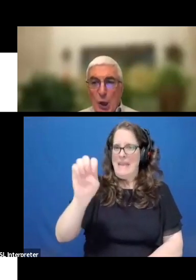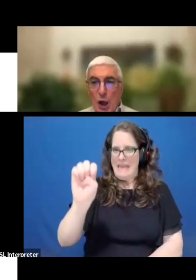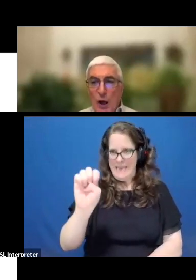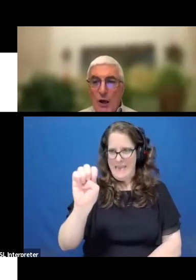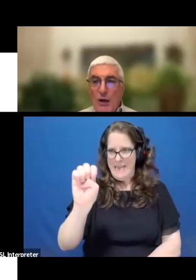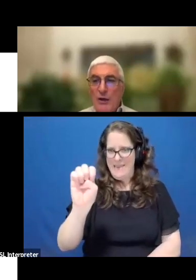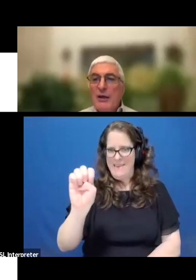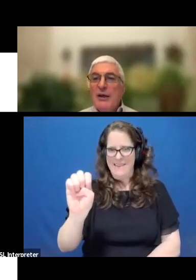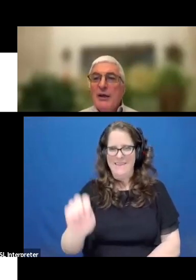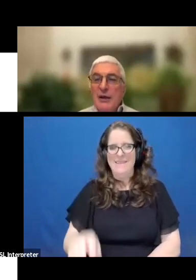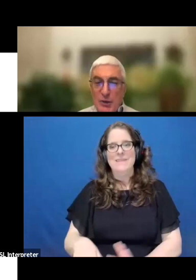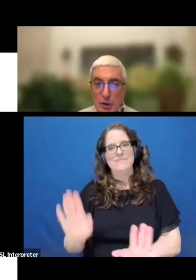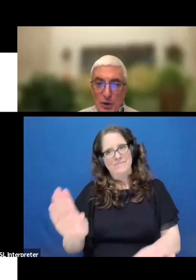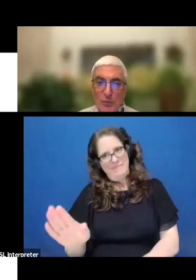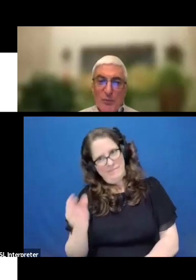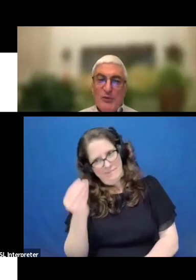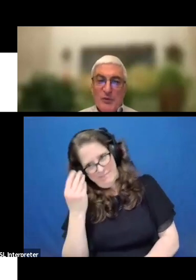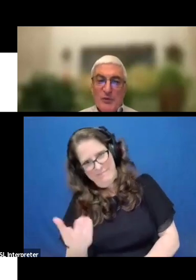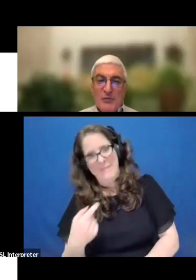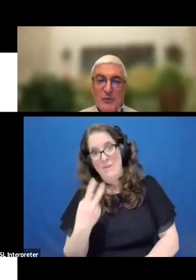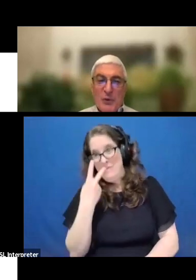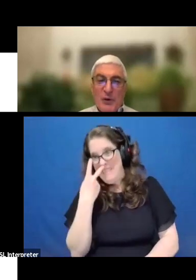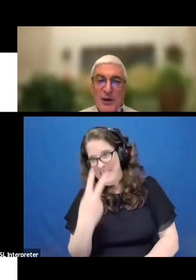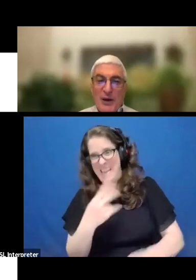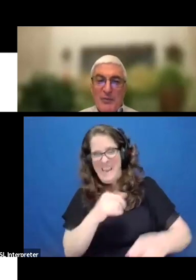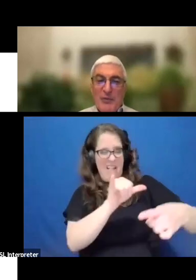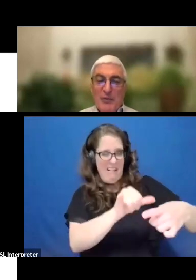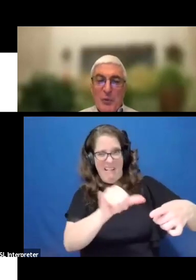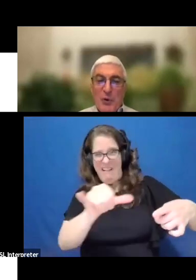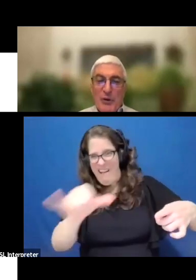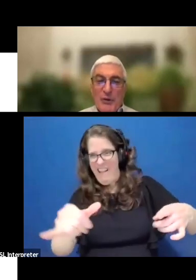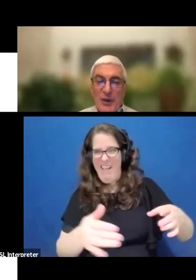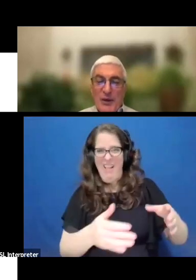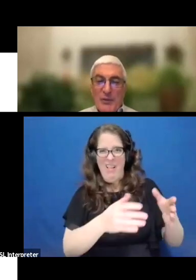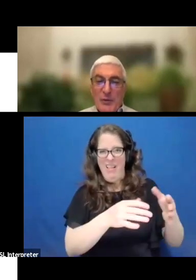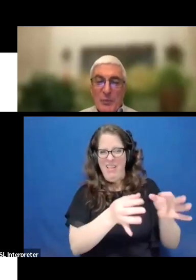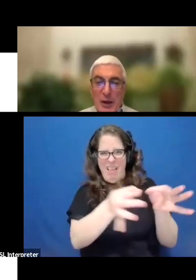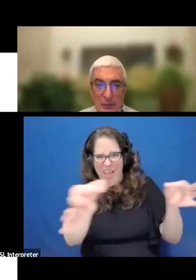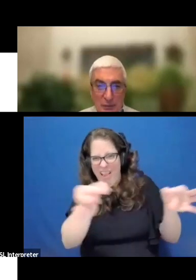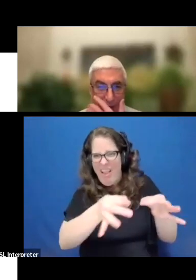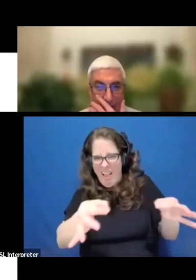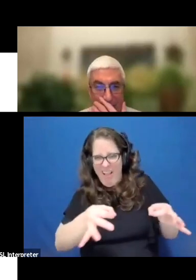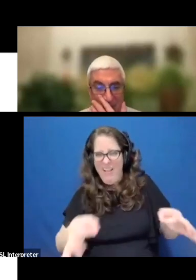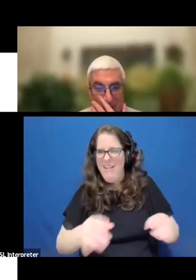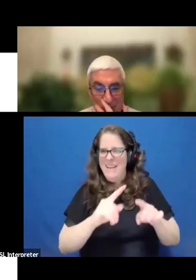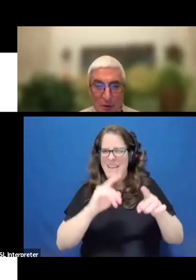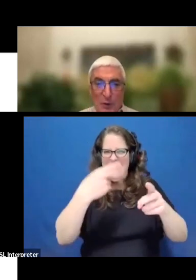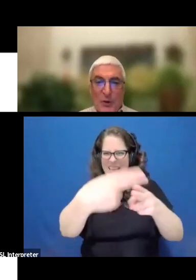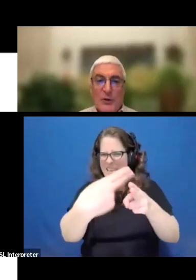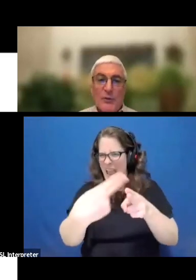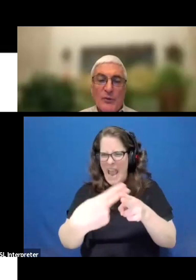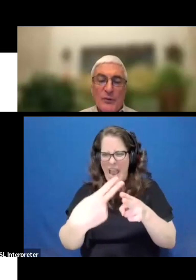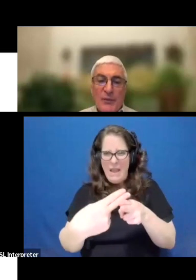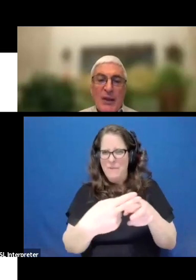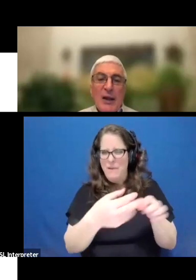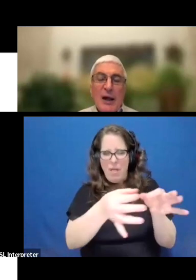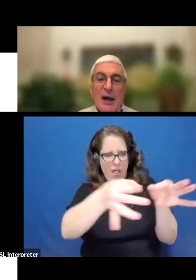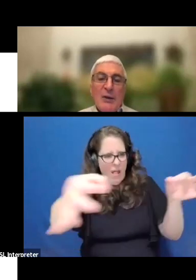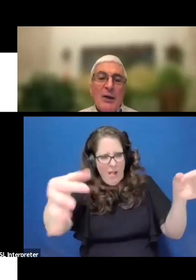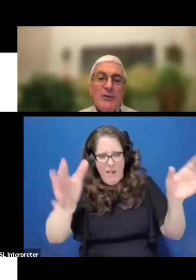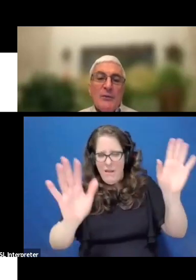very long terms for work incentives and benefits that Social Security